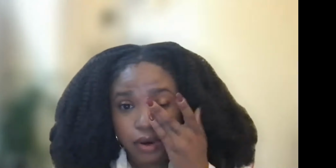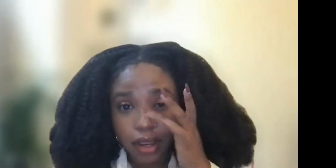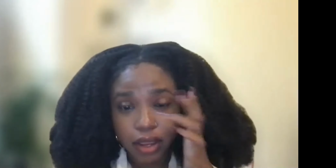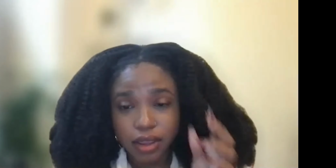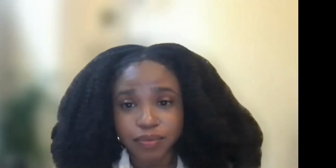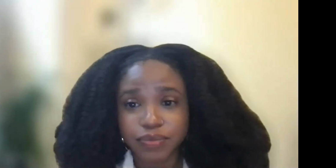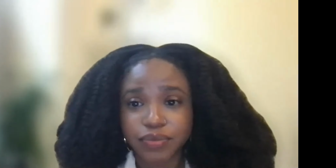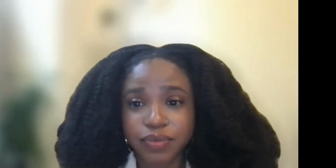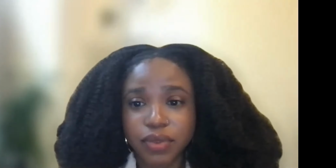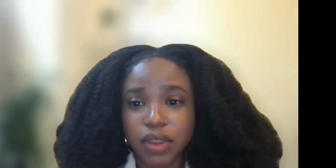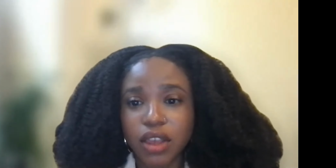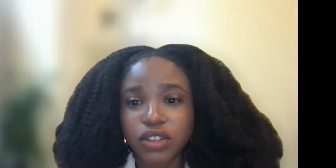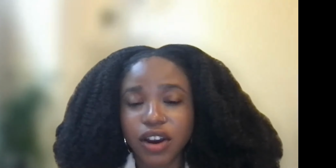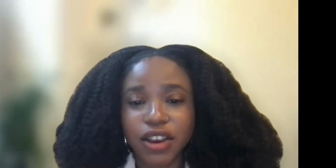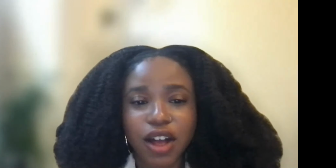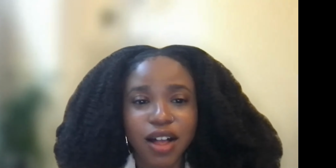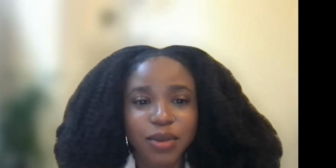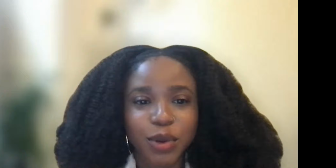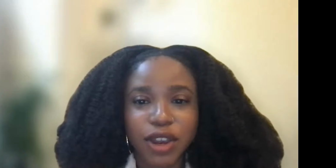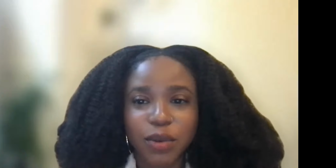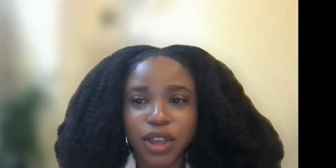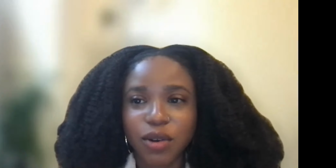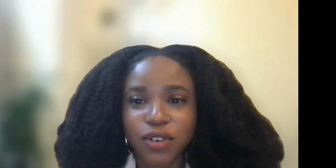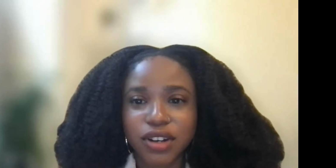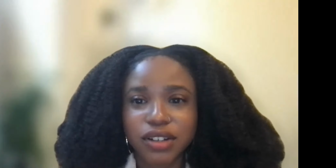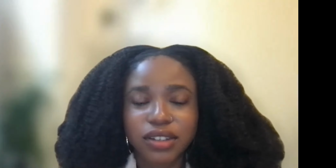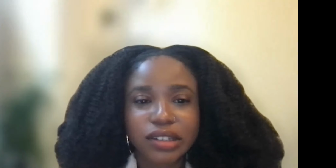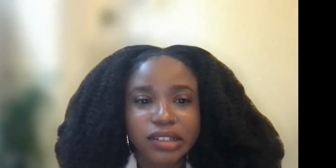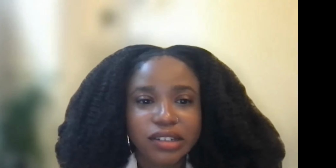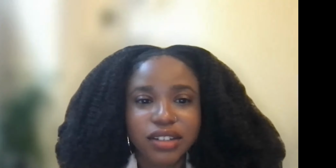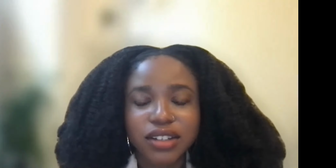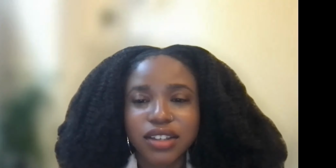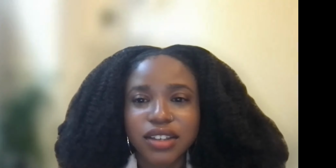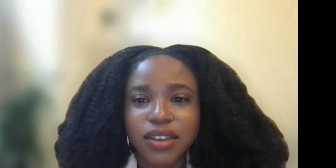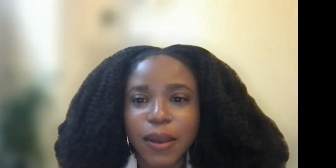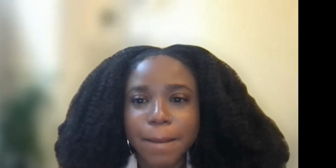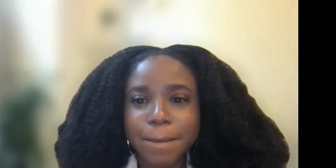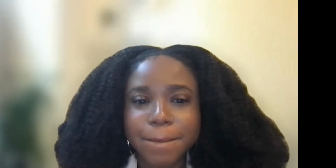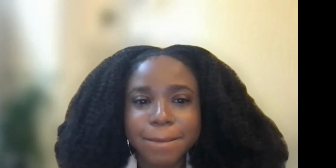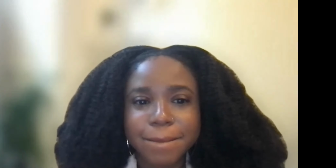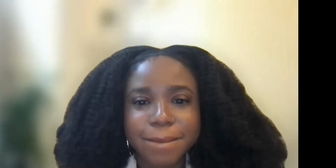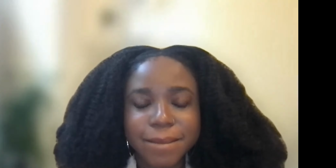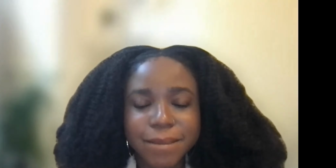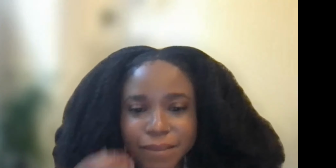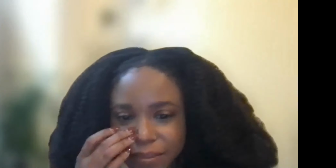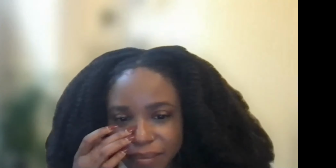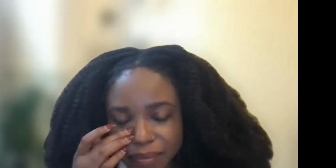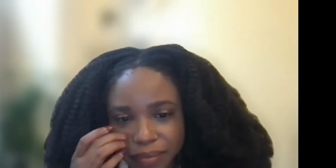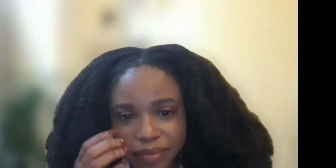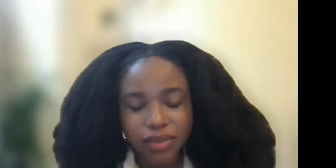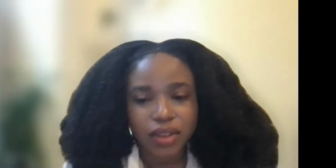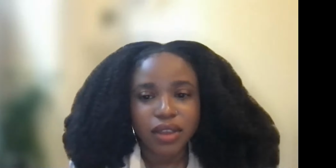All right. Sorry, y'all. We ran way over. Okay. It's okay. Thank you to our interpreters who